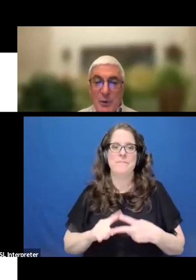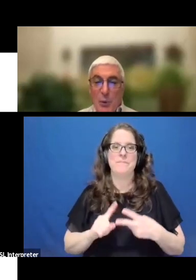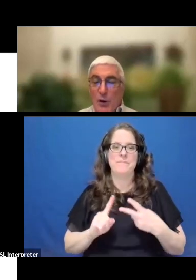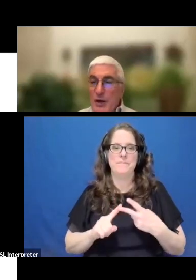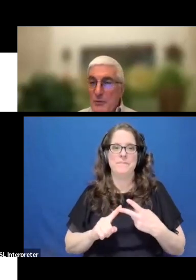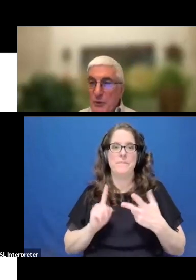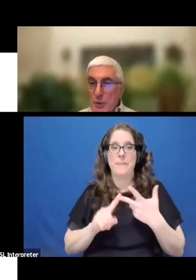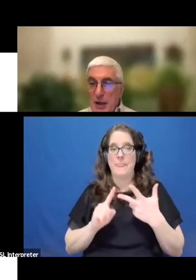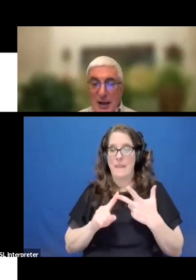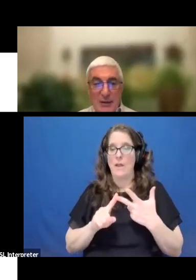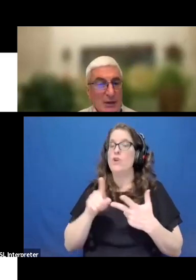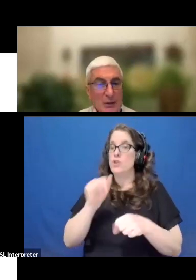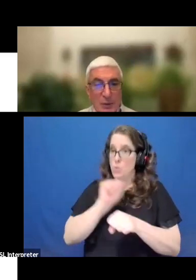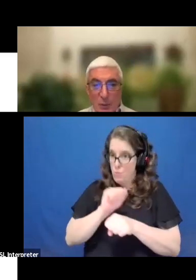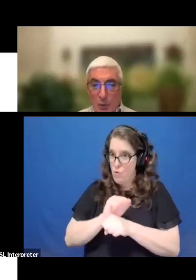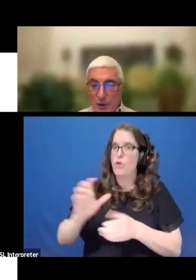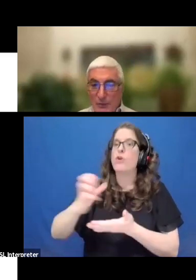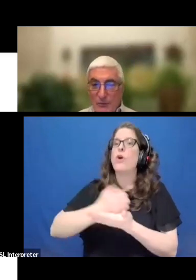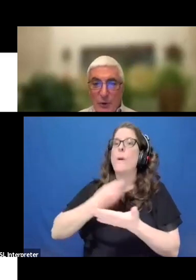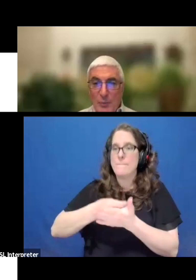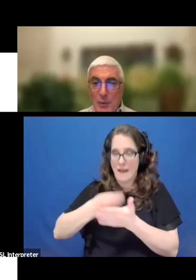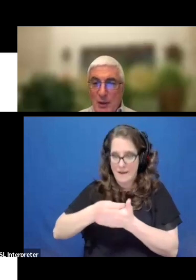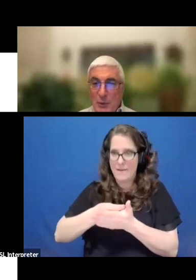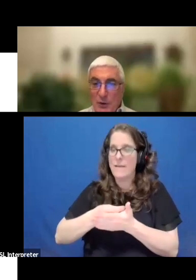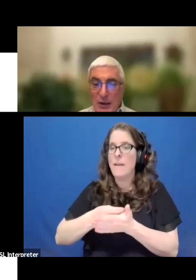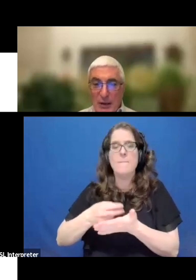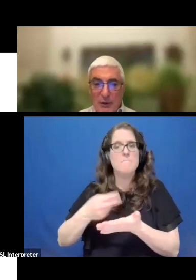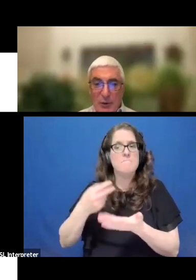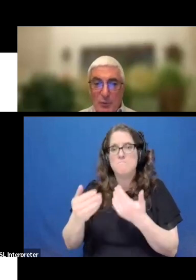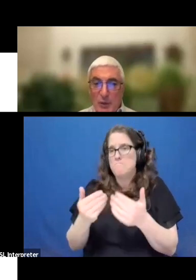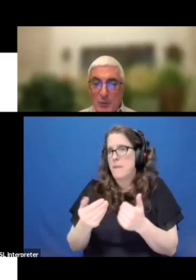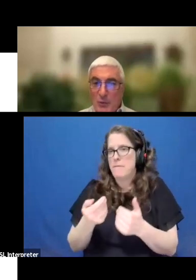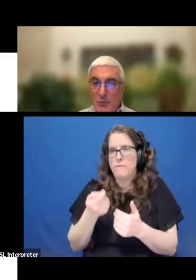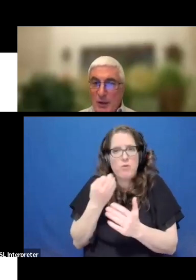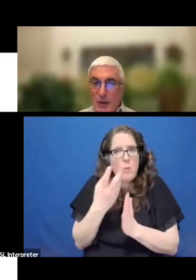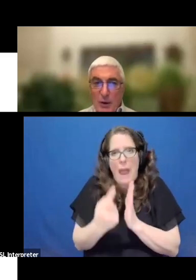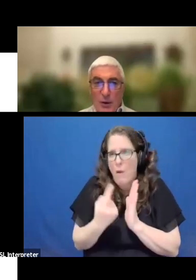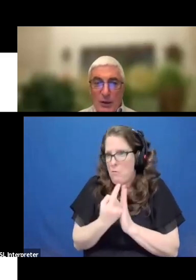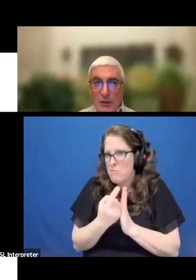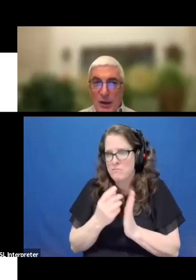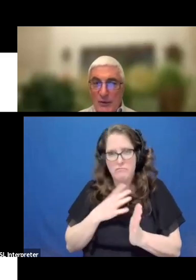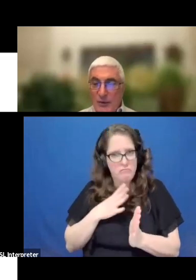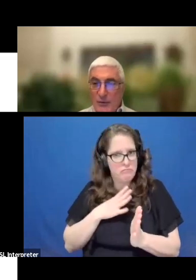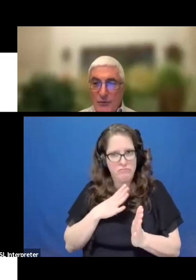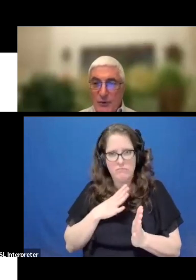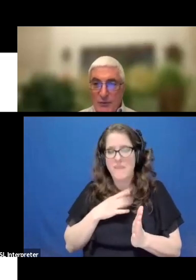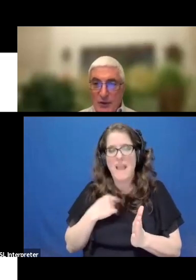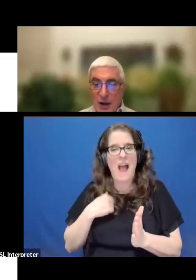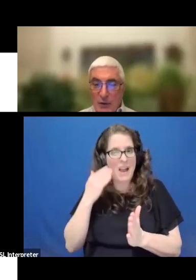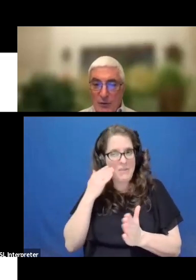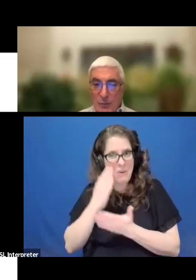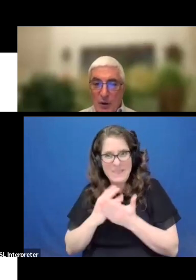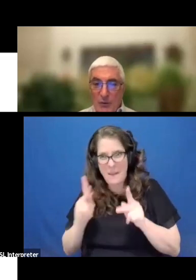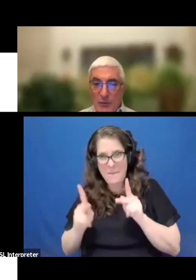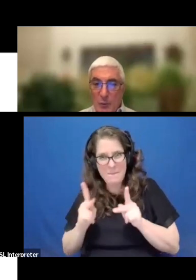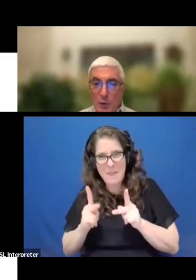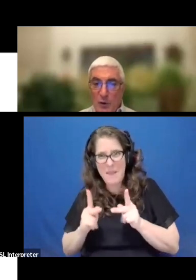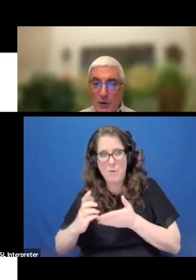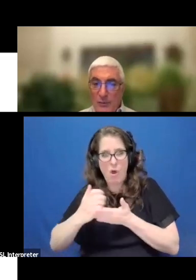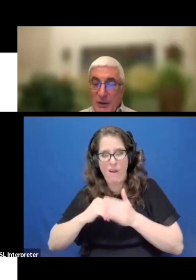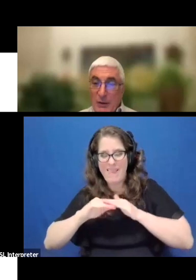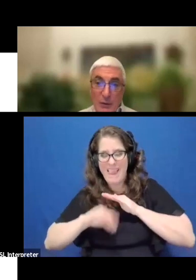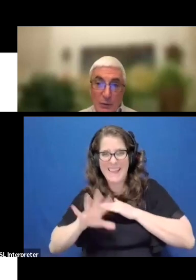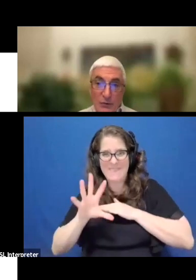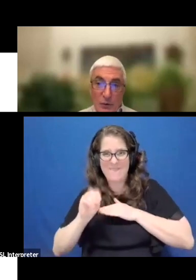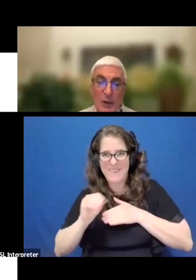have to be working for pay. They could be working very minimally. I've known people earning less than $50 a month from